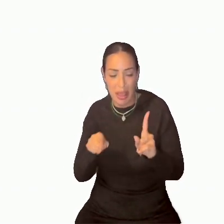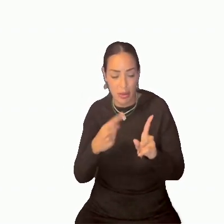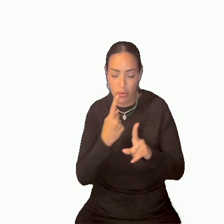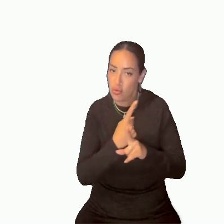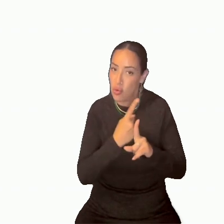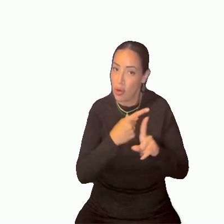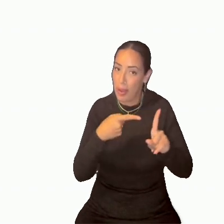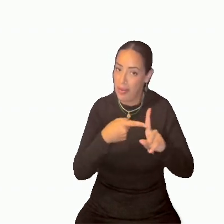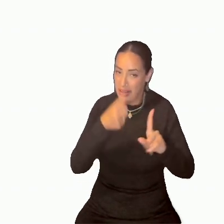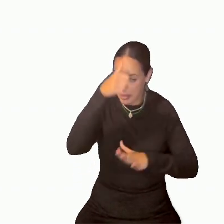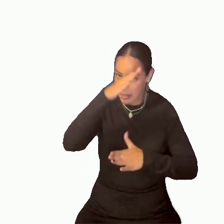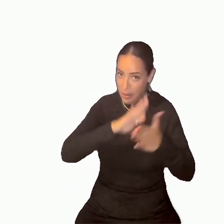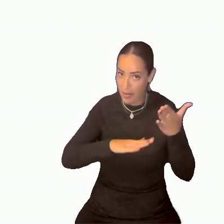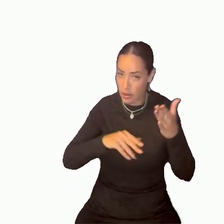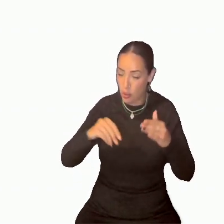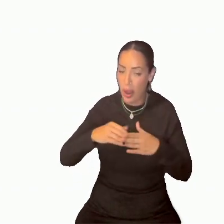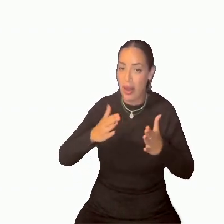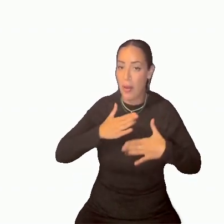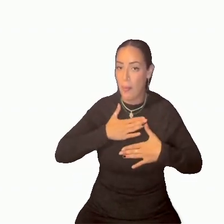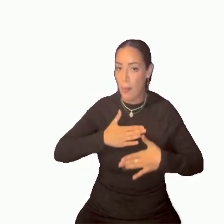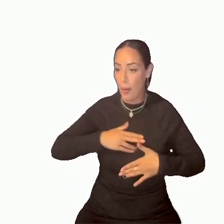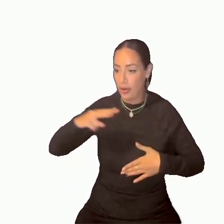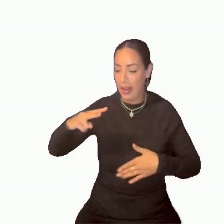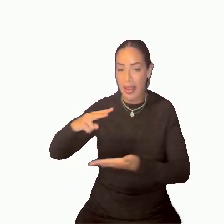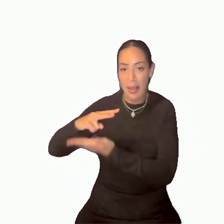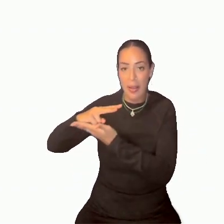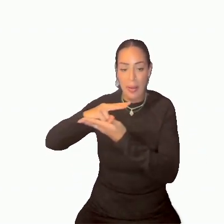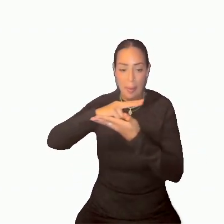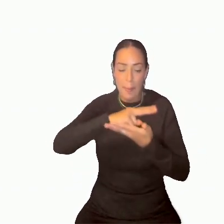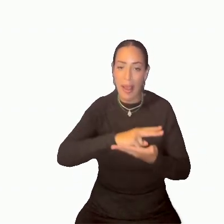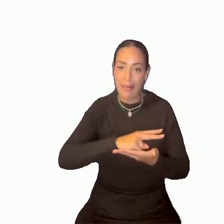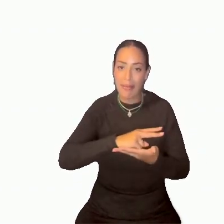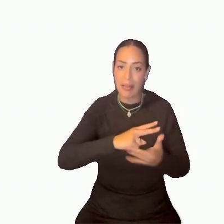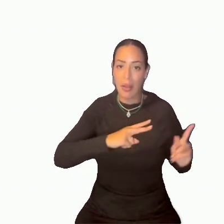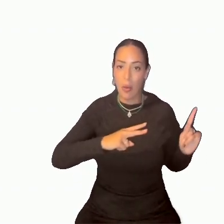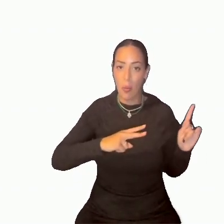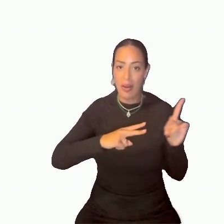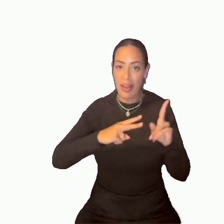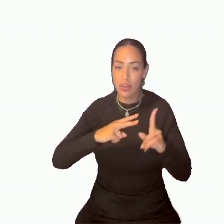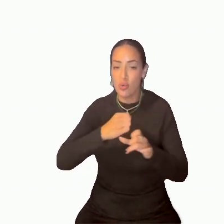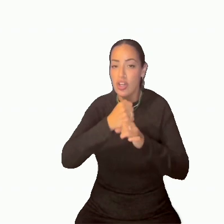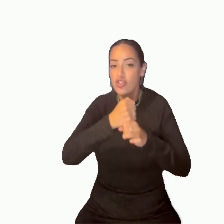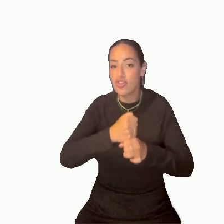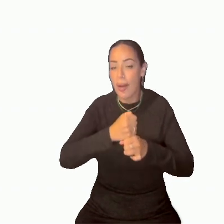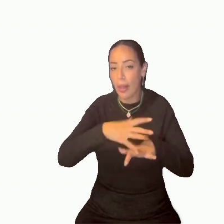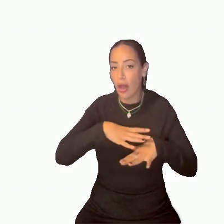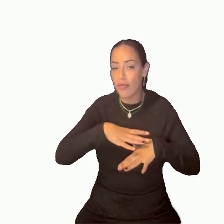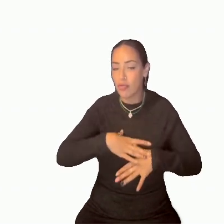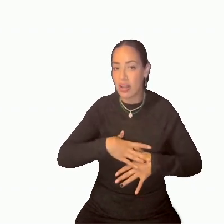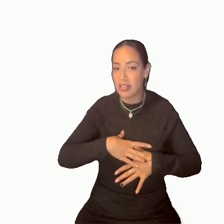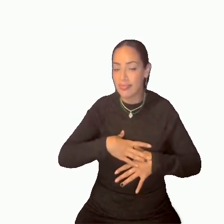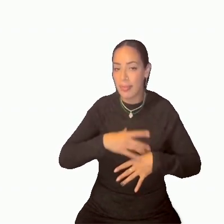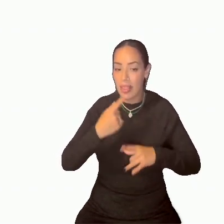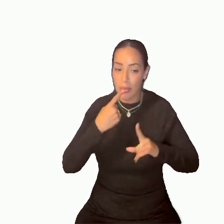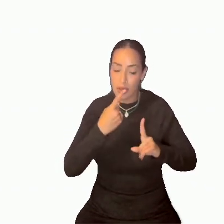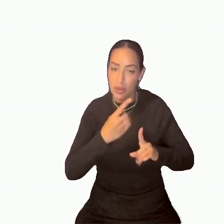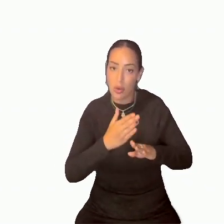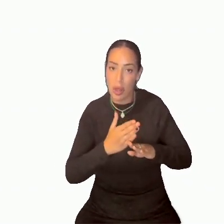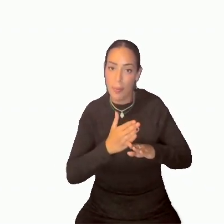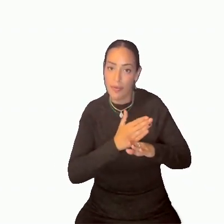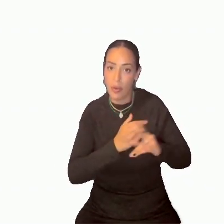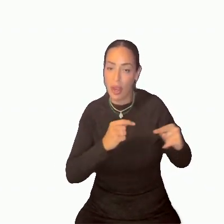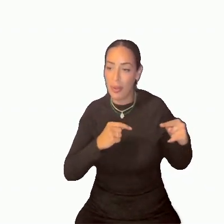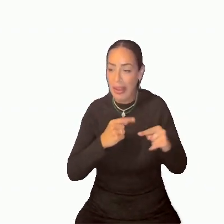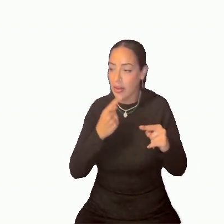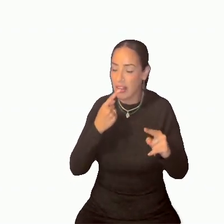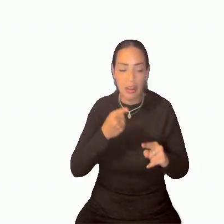at the repatriation when they went into the chapel of rest to sit with their son's coffin, only to be told minutes before entering that they